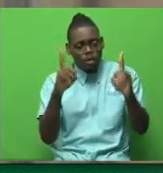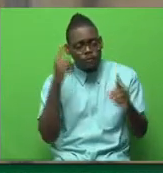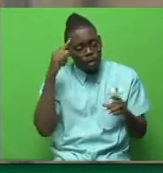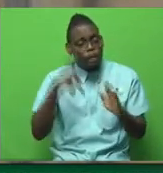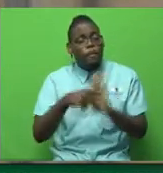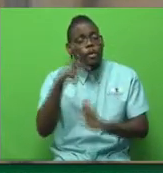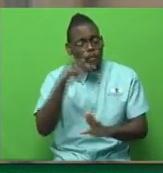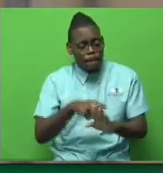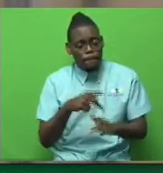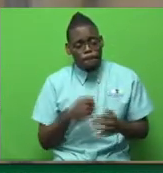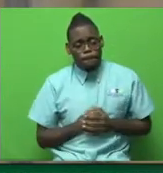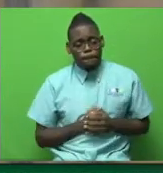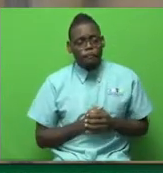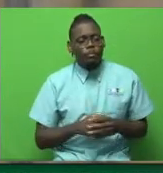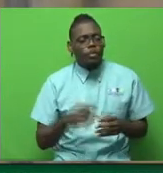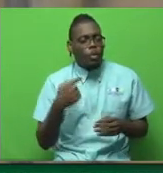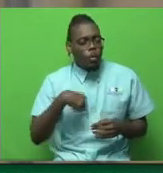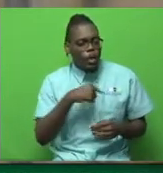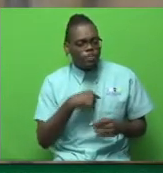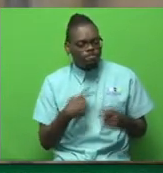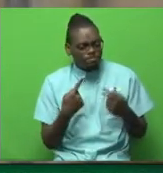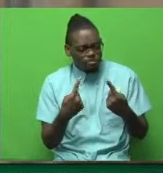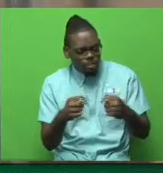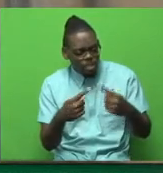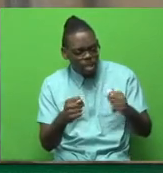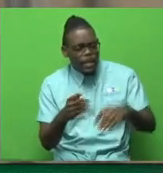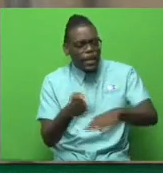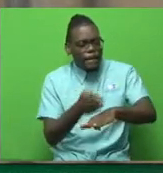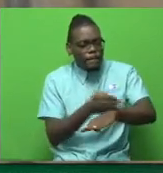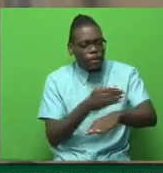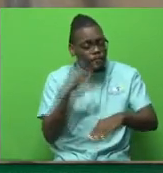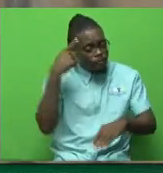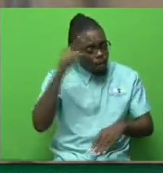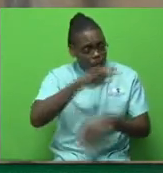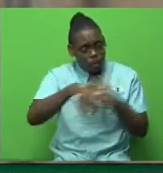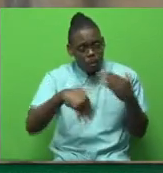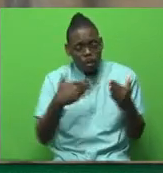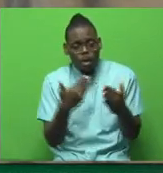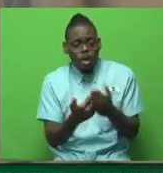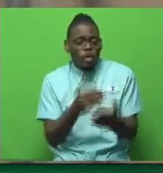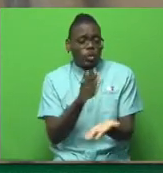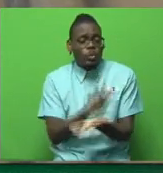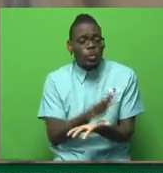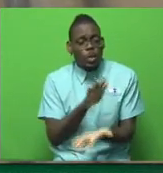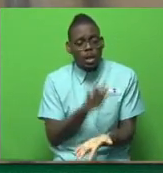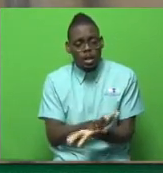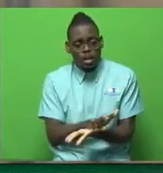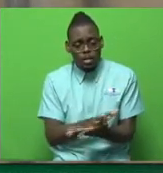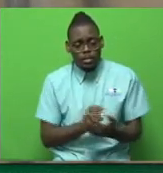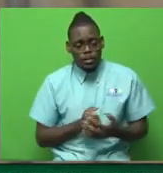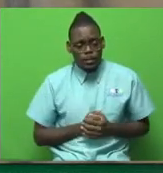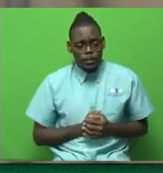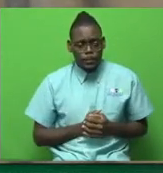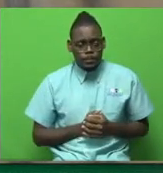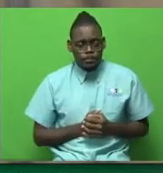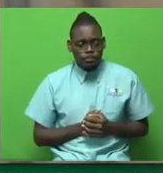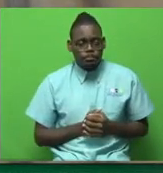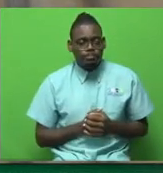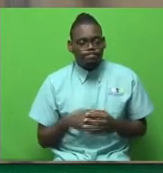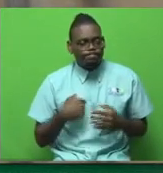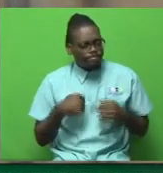infrastructure in more schools Mr Deputy speaker I can assure you that educational